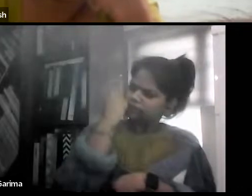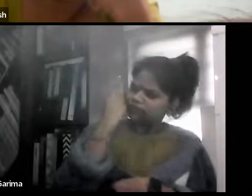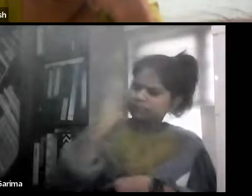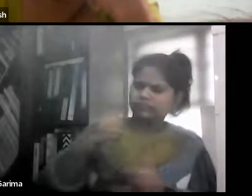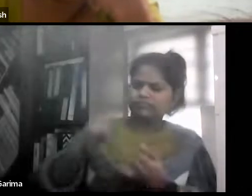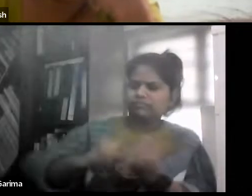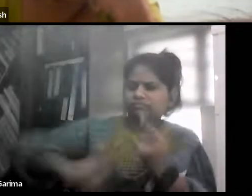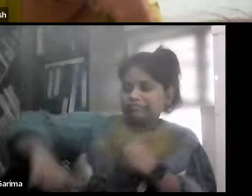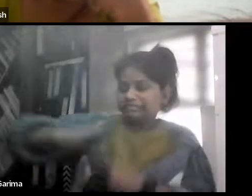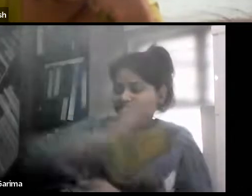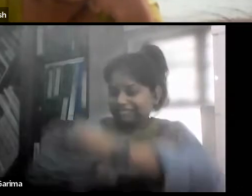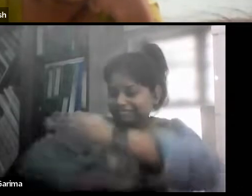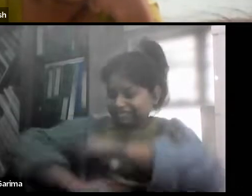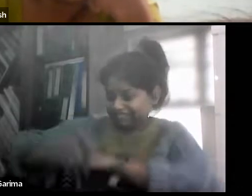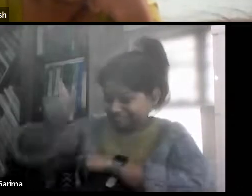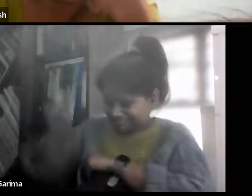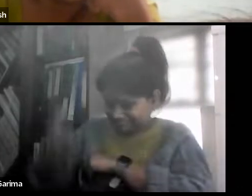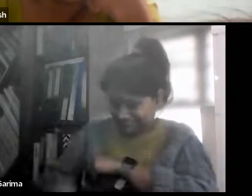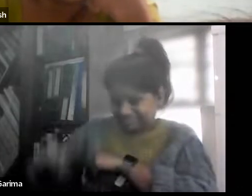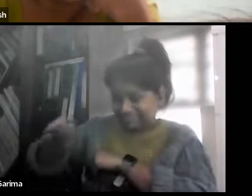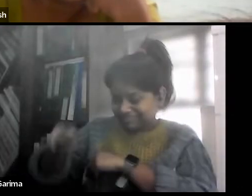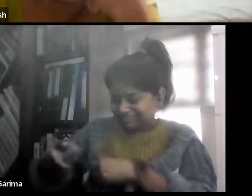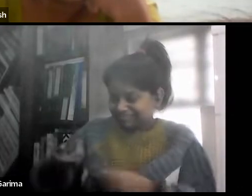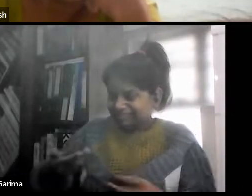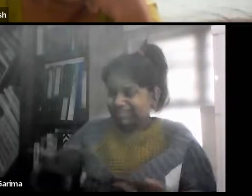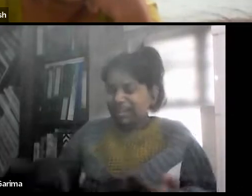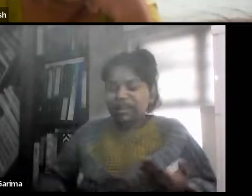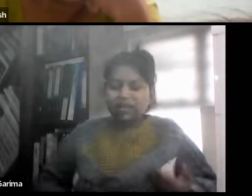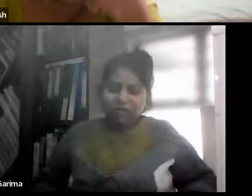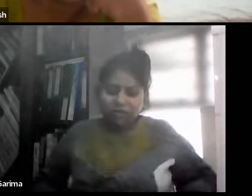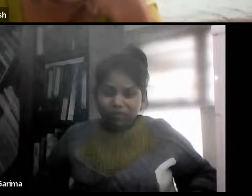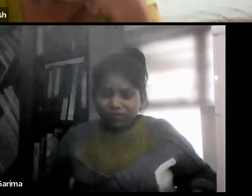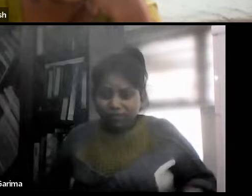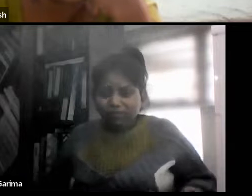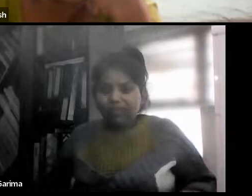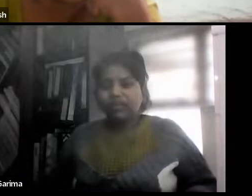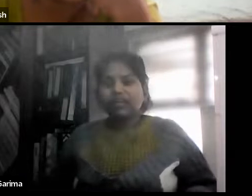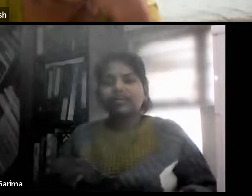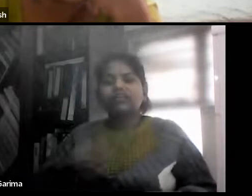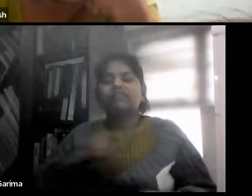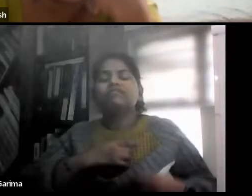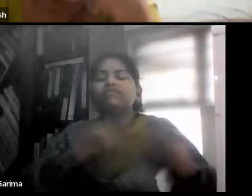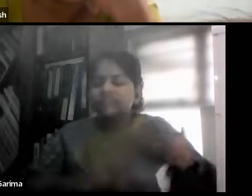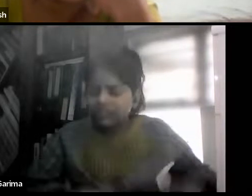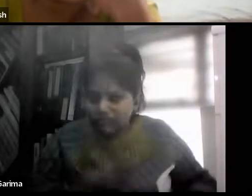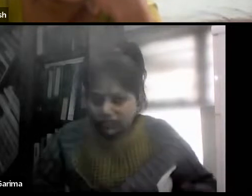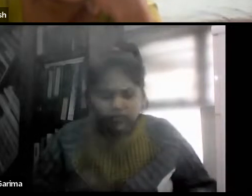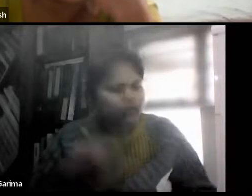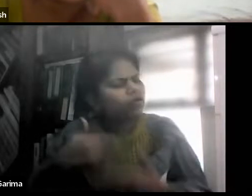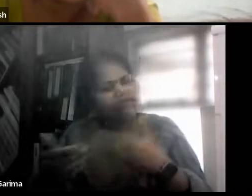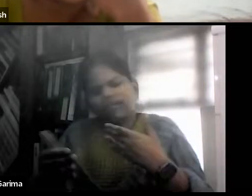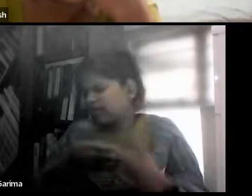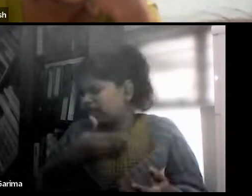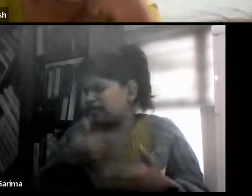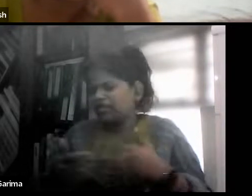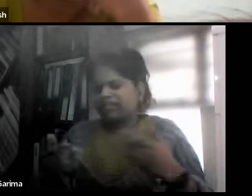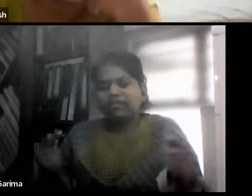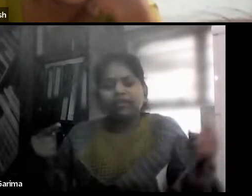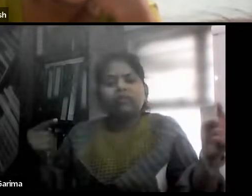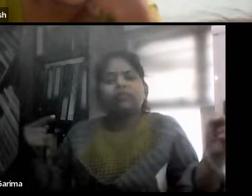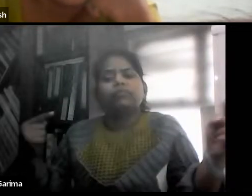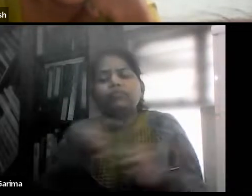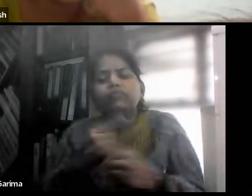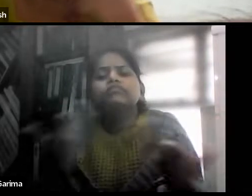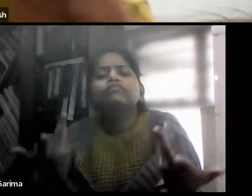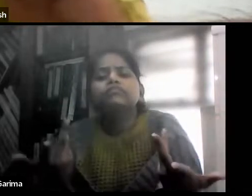of disabled is not the way they expect. It's not the way they actually know. It is in a way opposite to what is actually